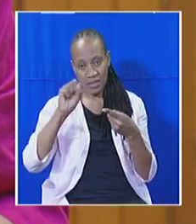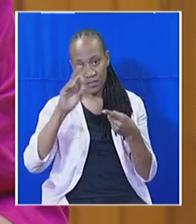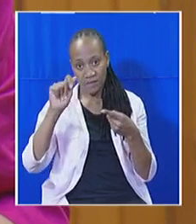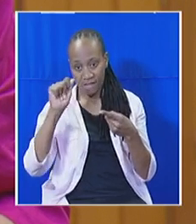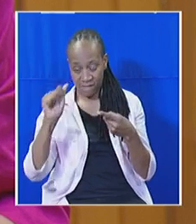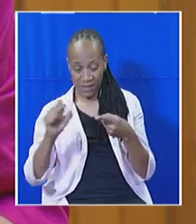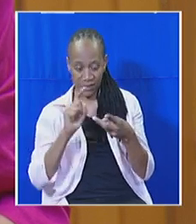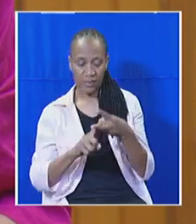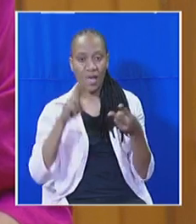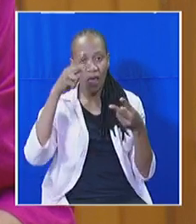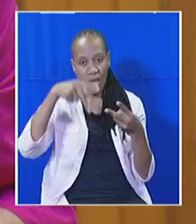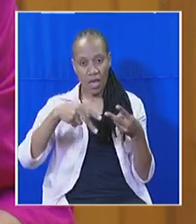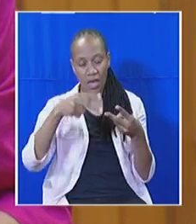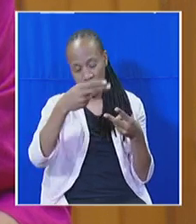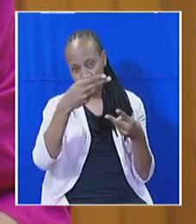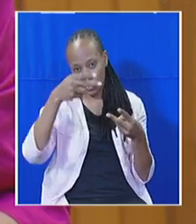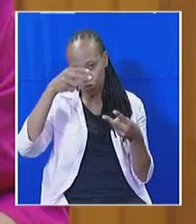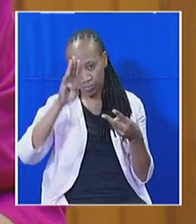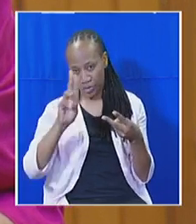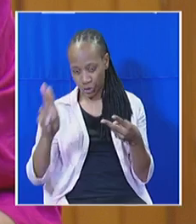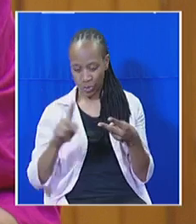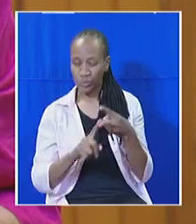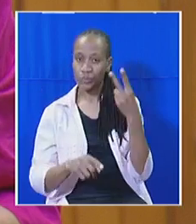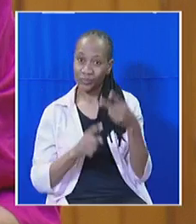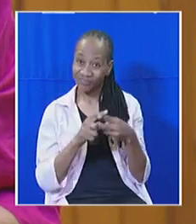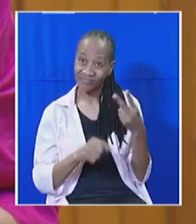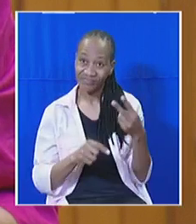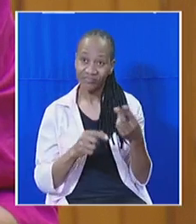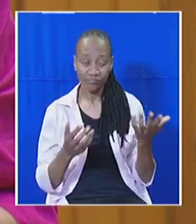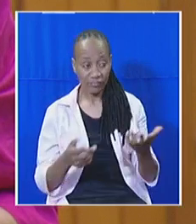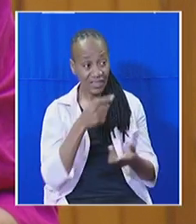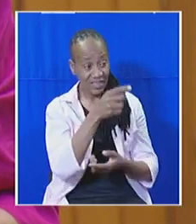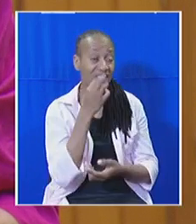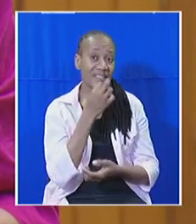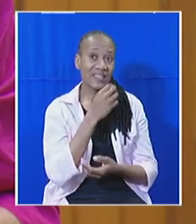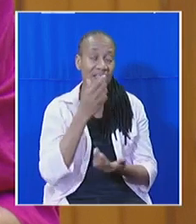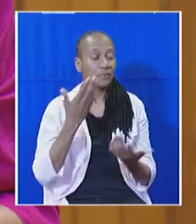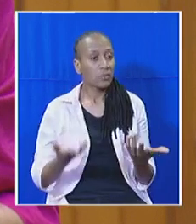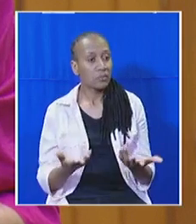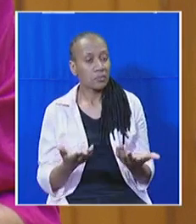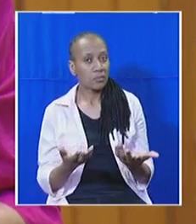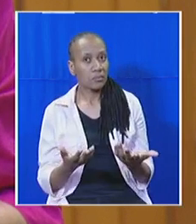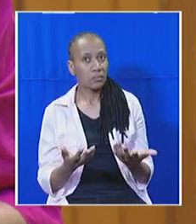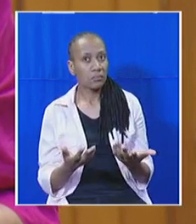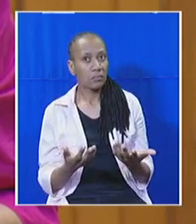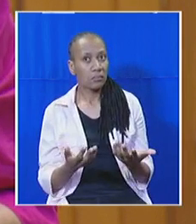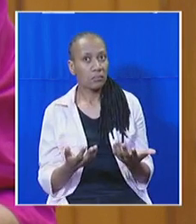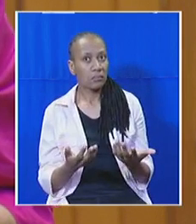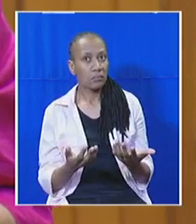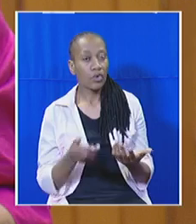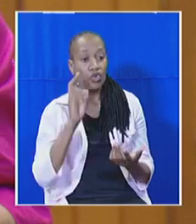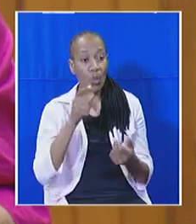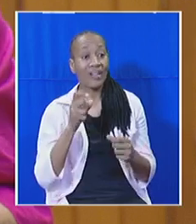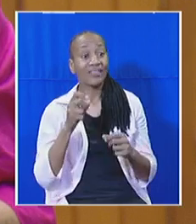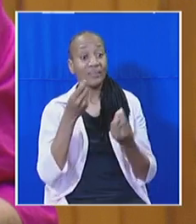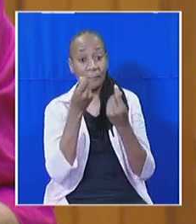develop HBUs. This can, to use your own words, only be characterized as robbing the poor to give to the